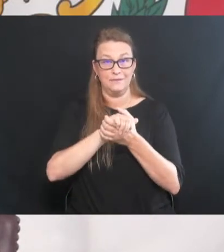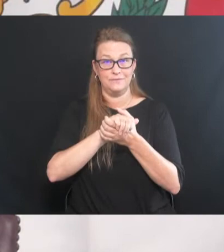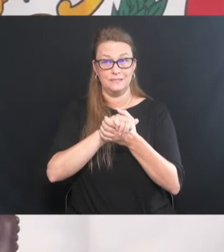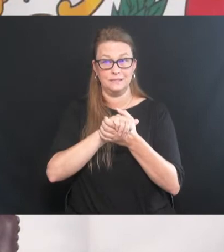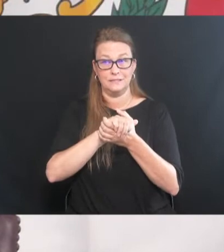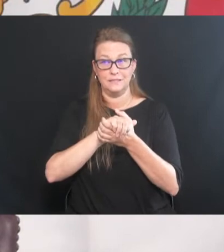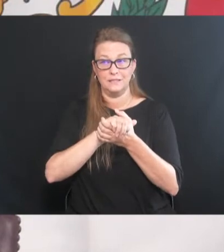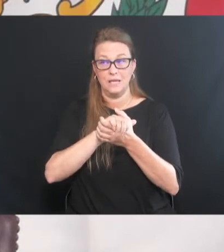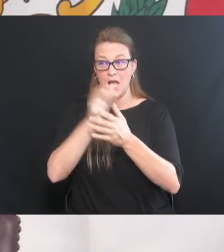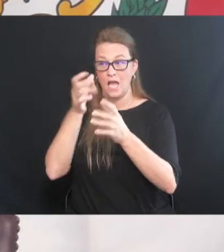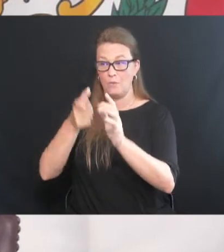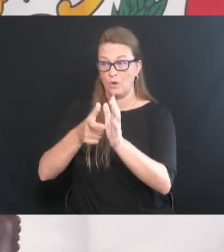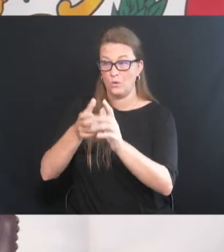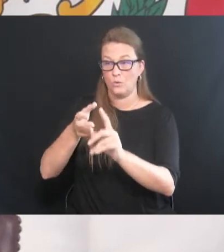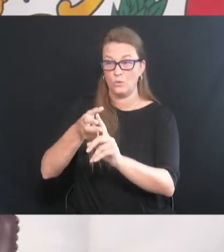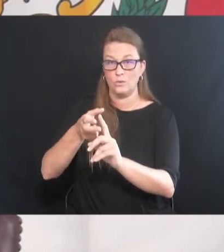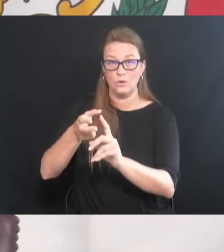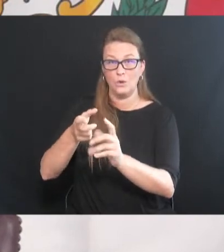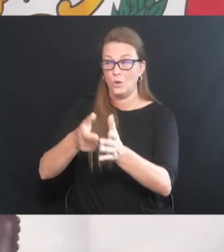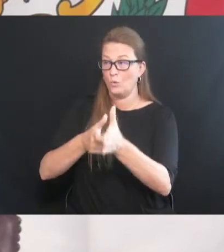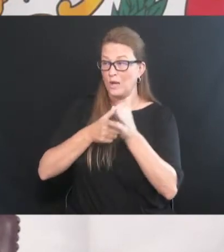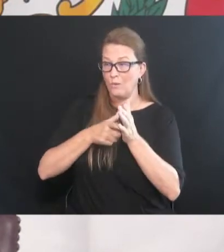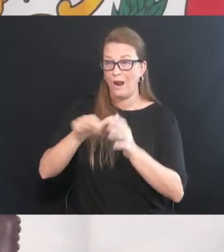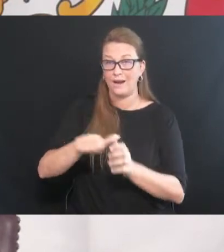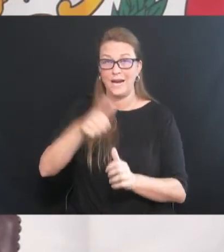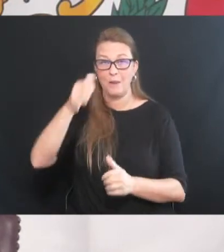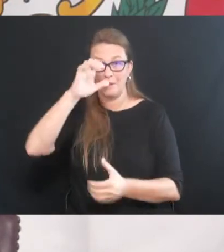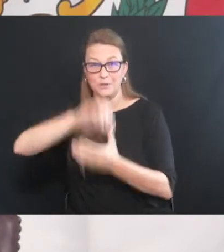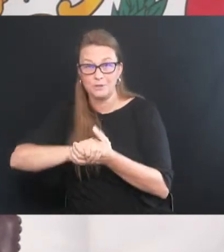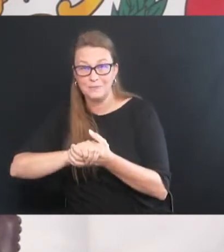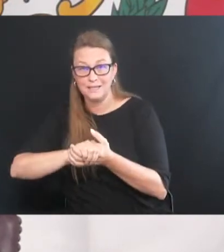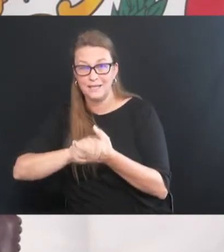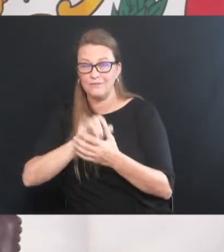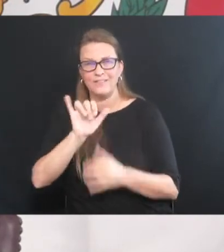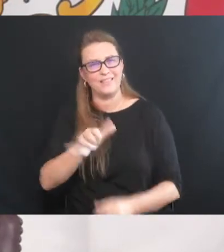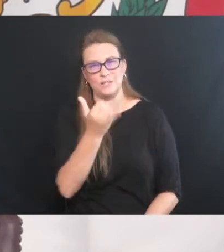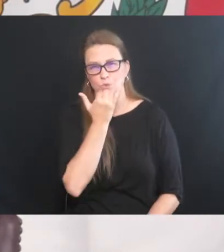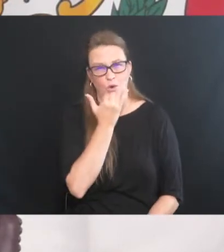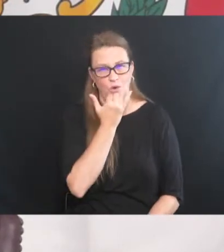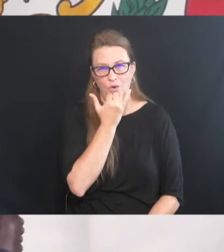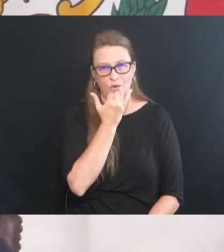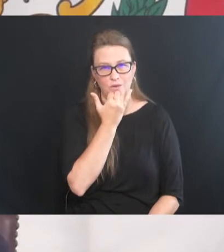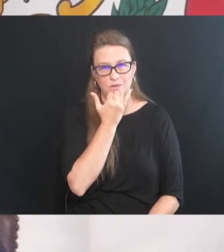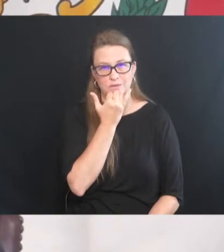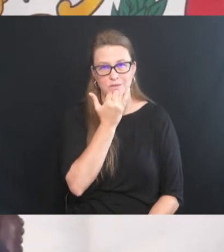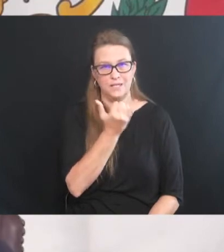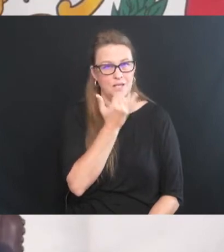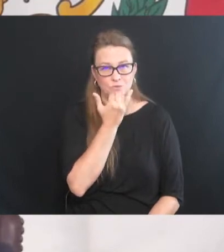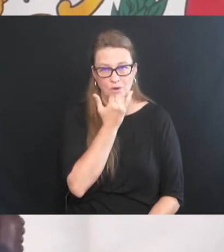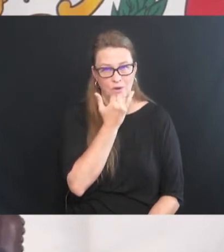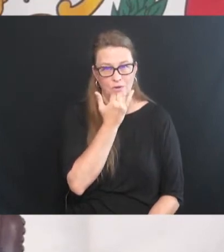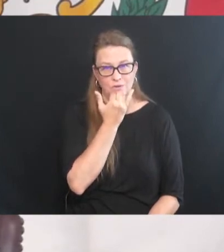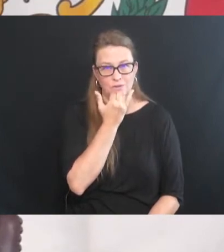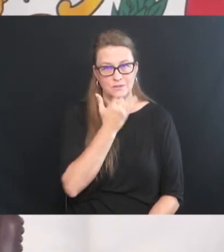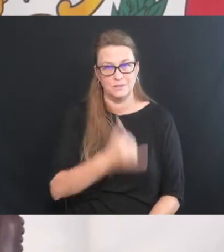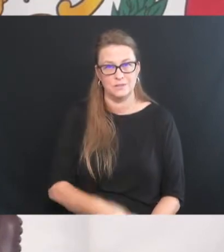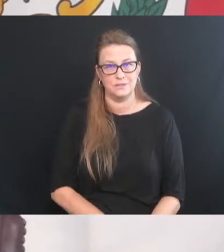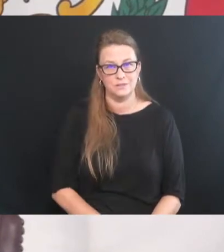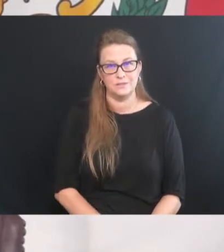in America, that's the wrong thing to do. Either way, it's the wrong thing to do.